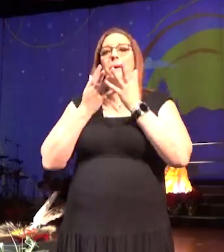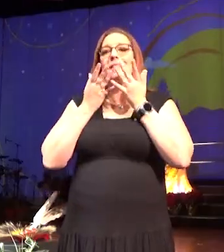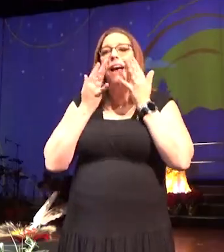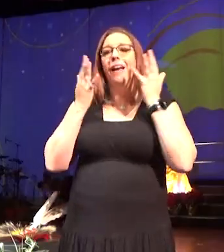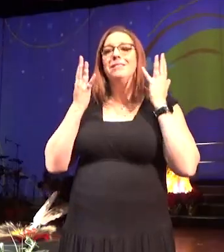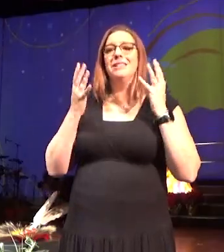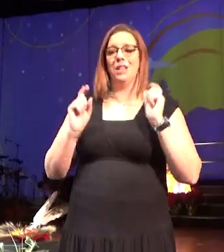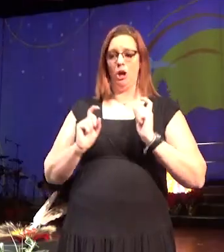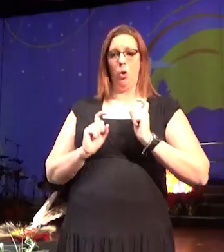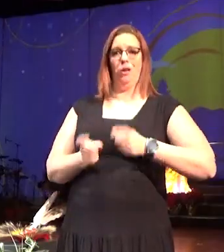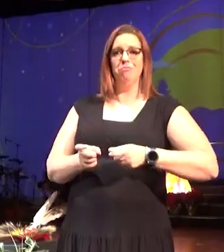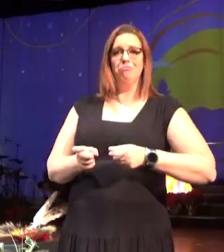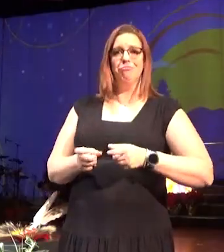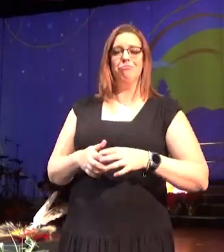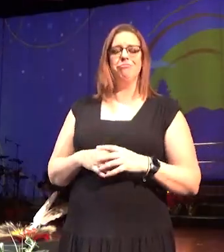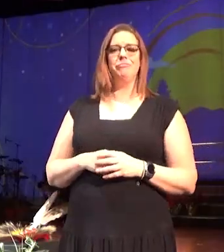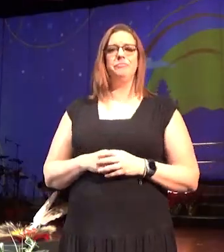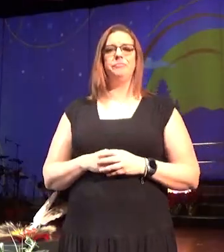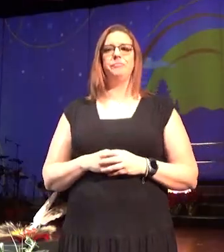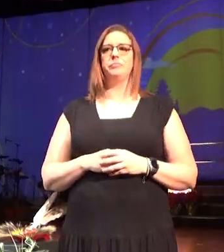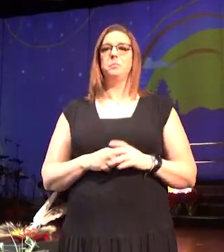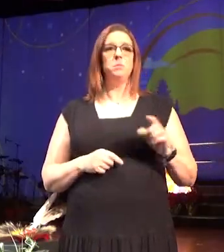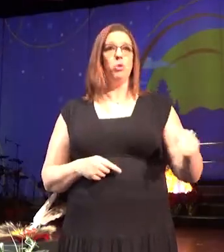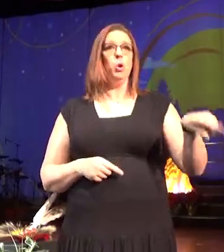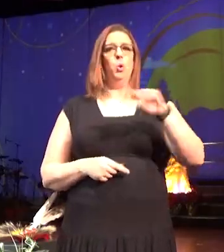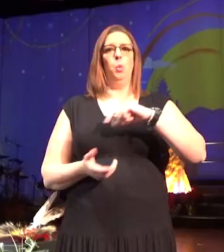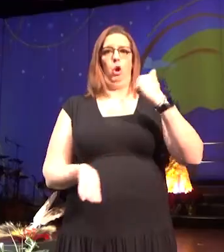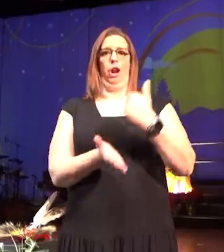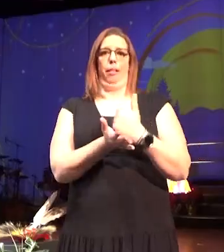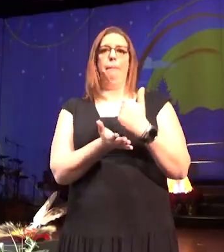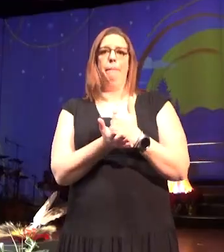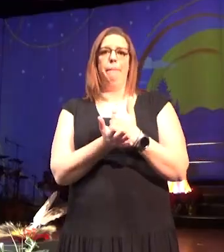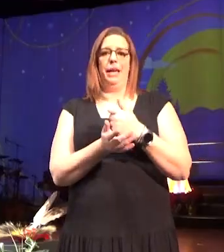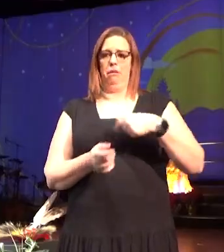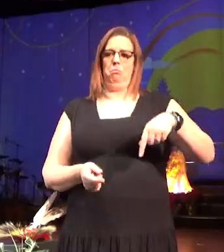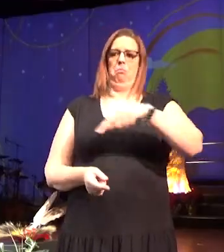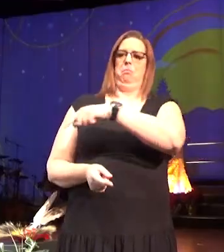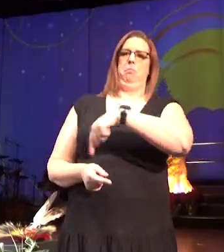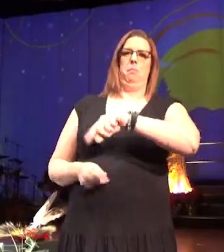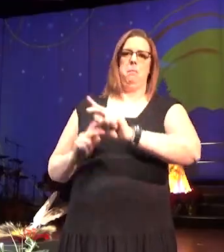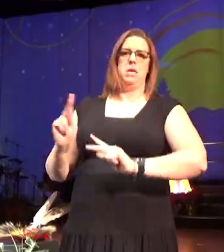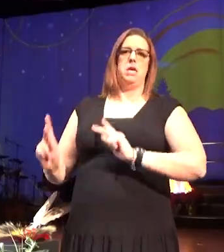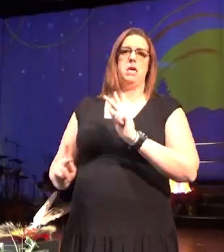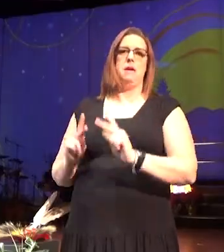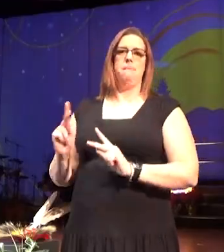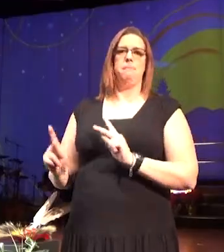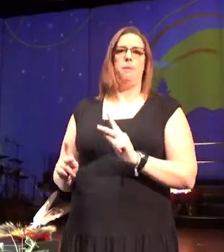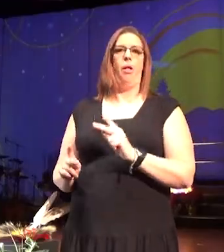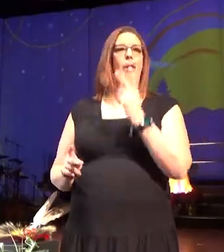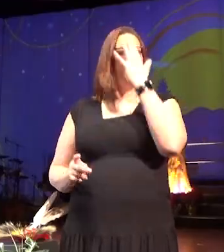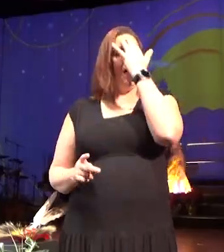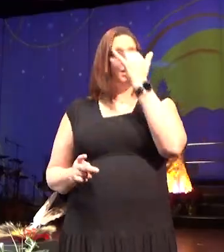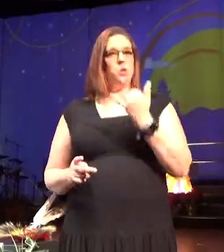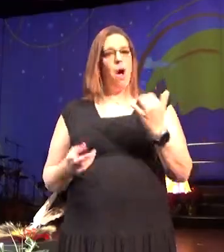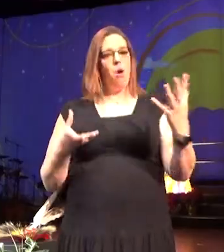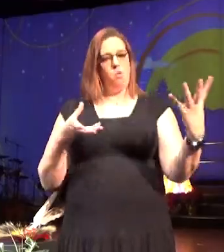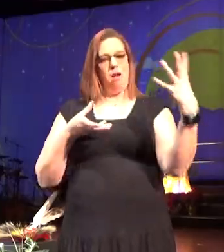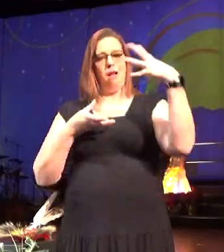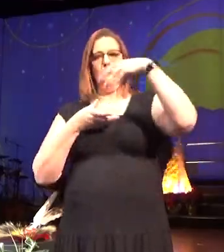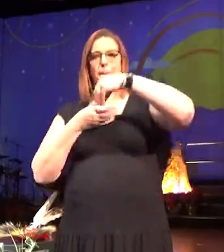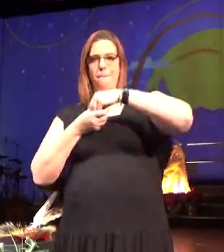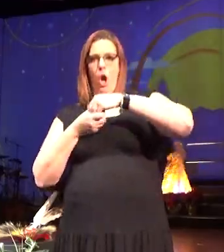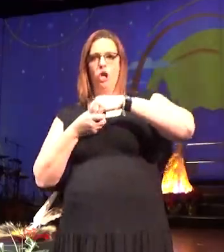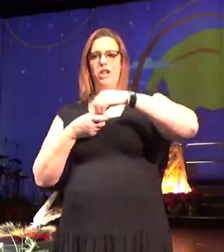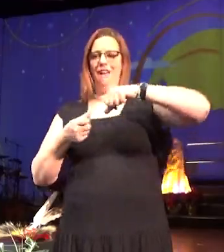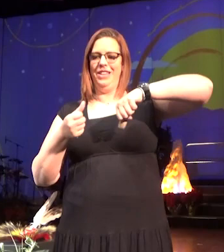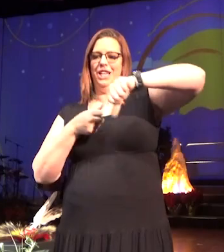and your generosity, you're helping the people. See? And that's why we're all a part of each other's